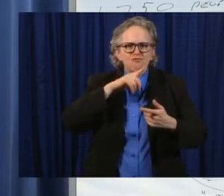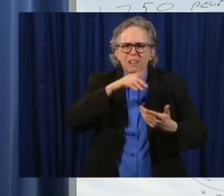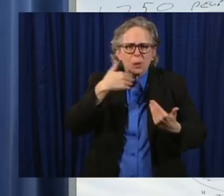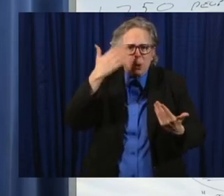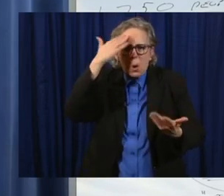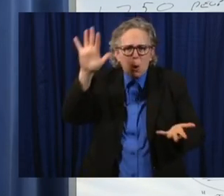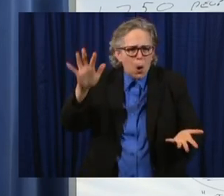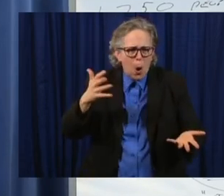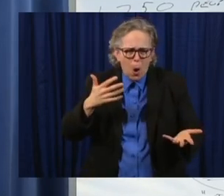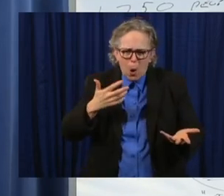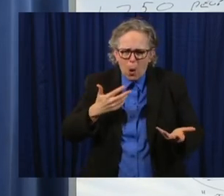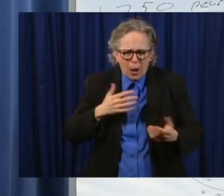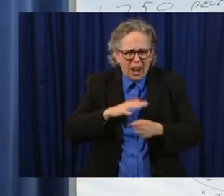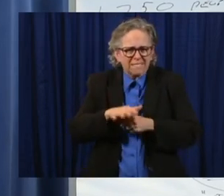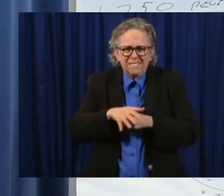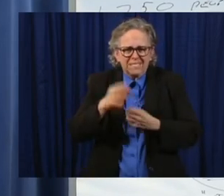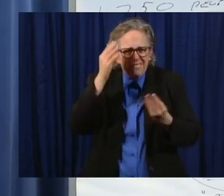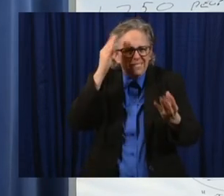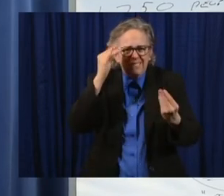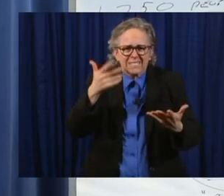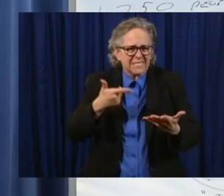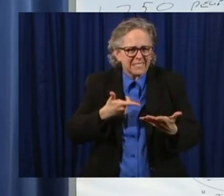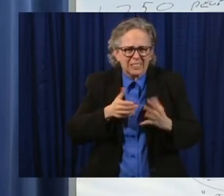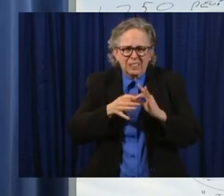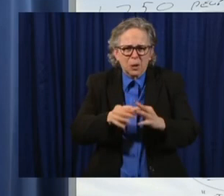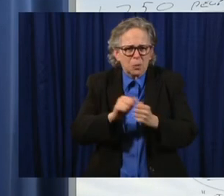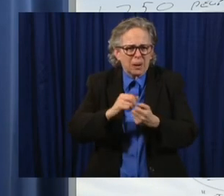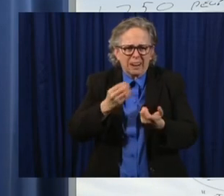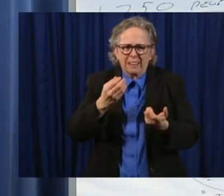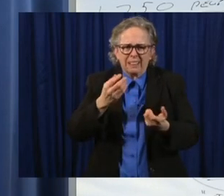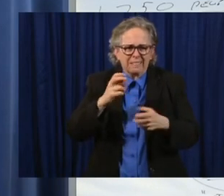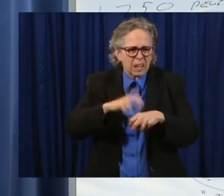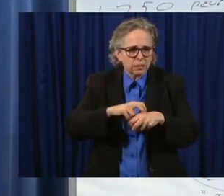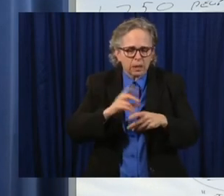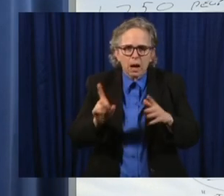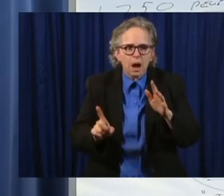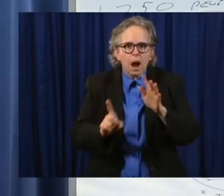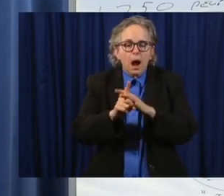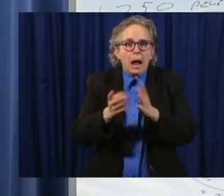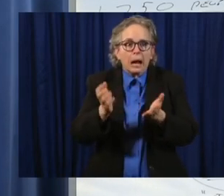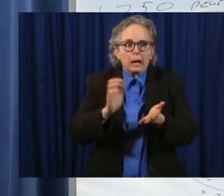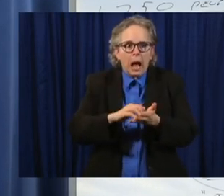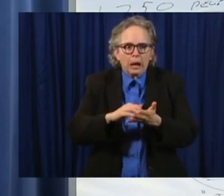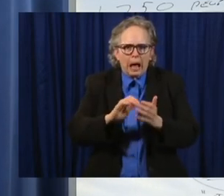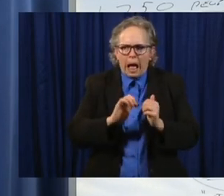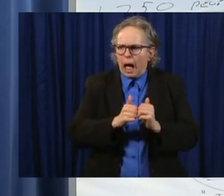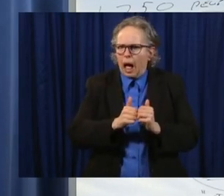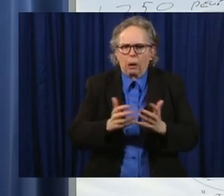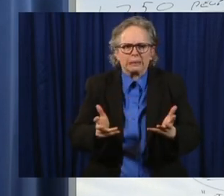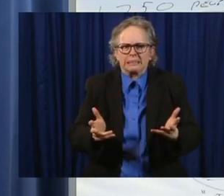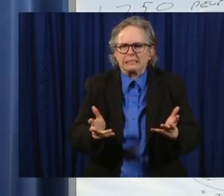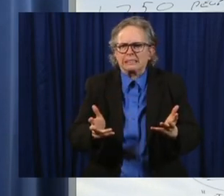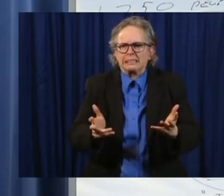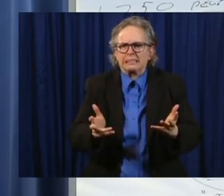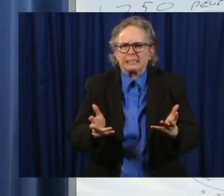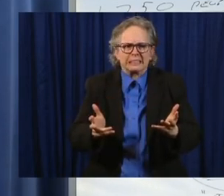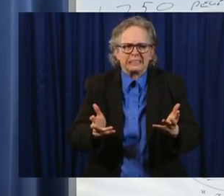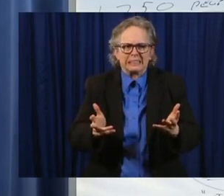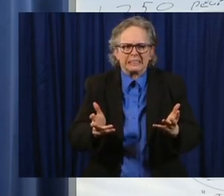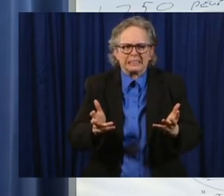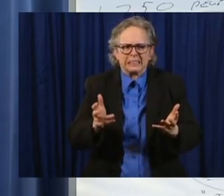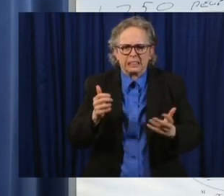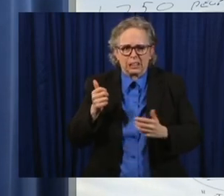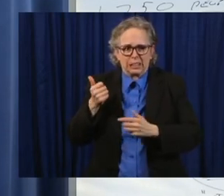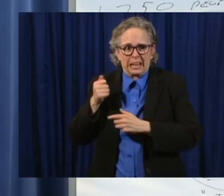do not know, and how it comes back. The pandemic of 1918, a book